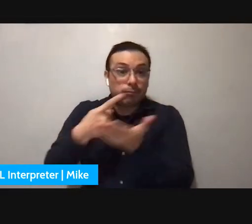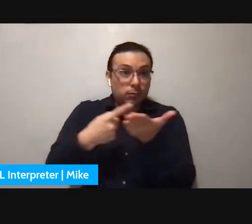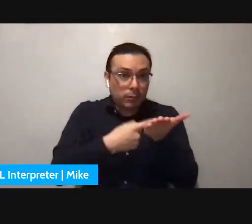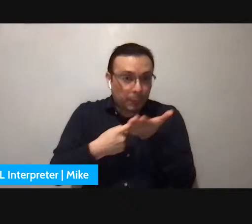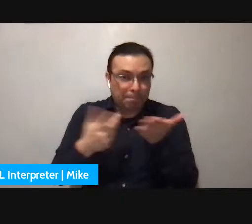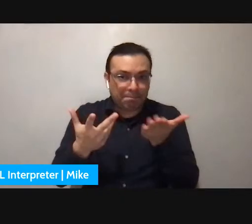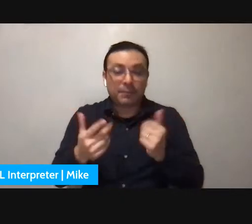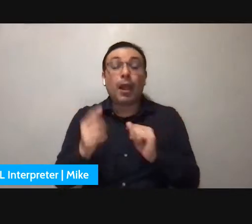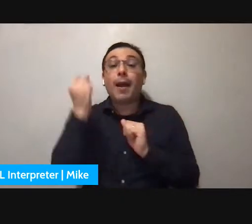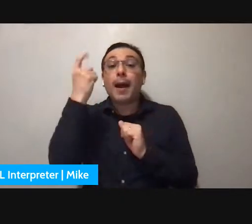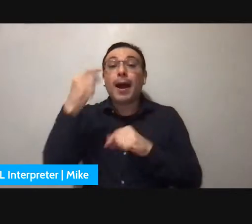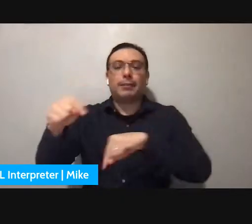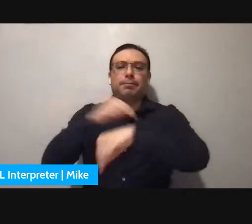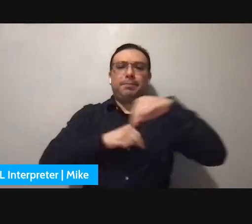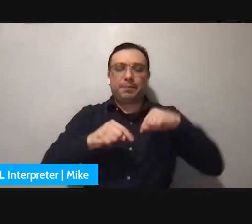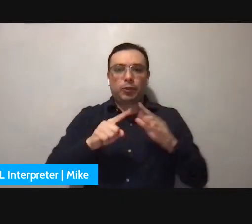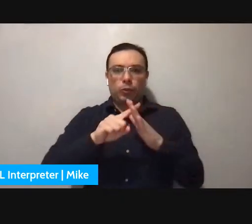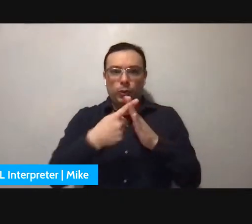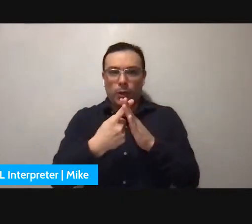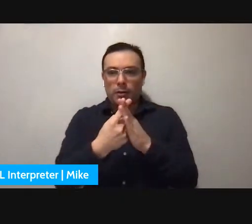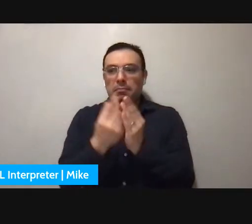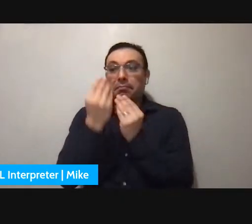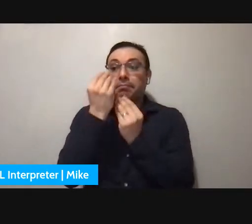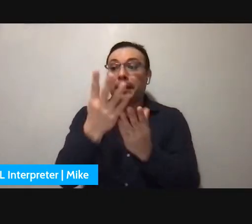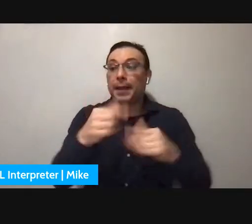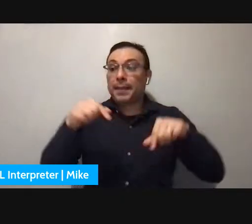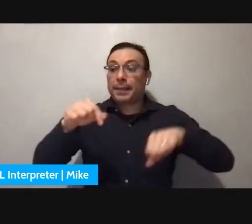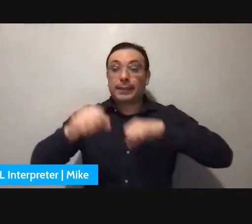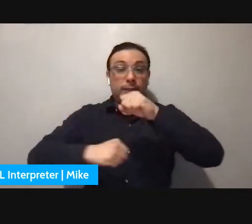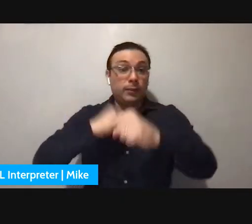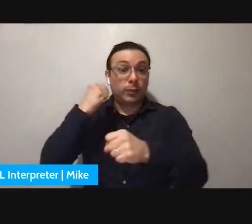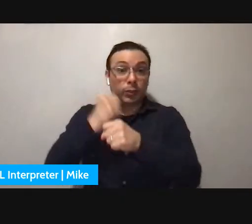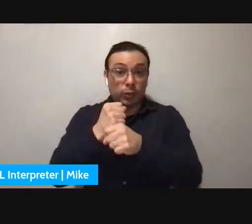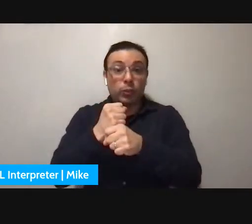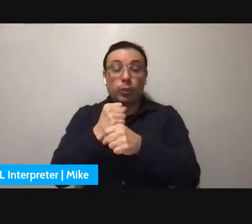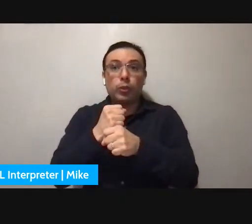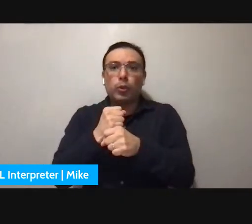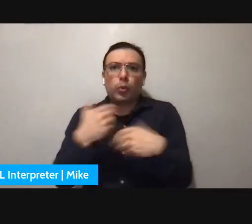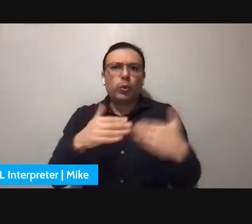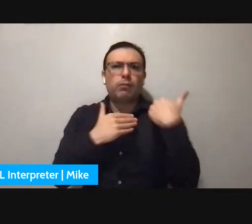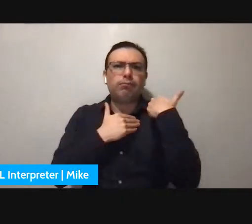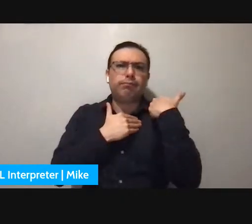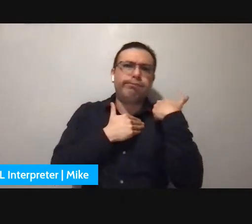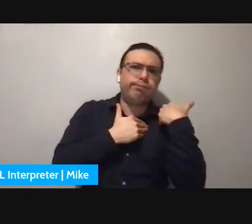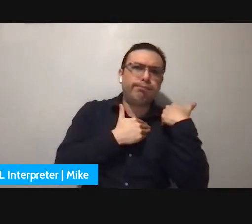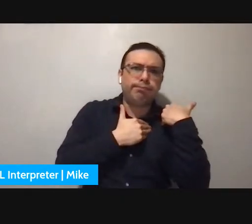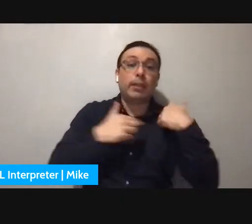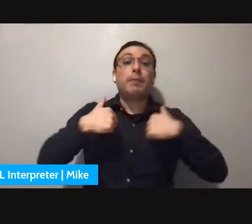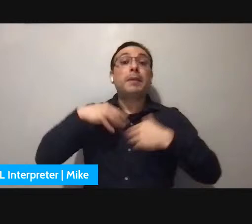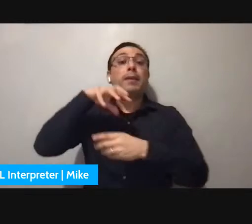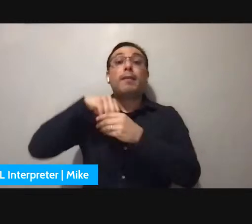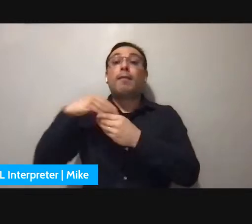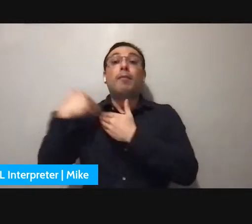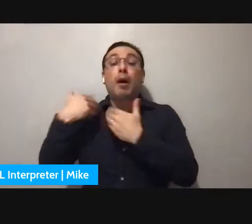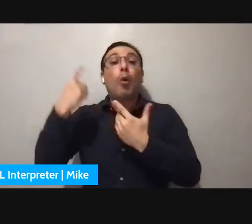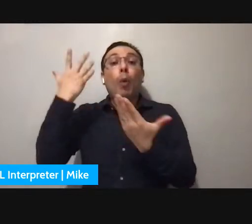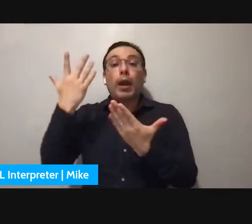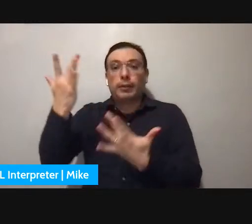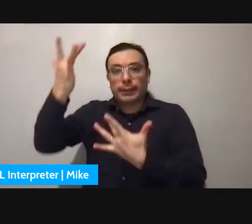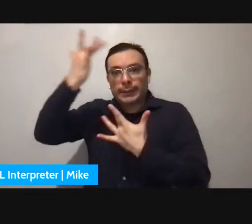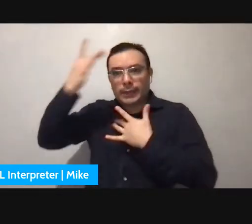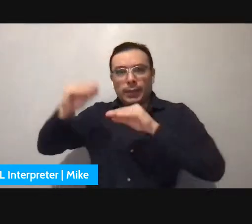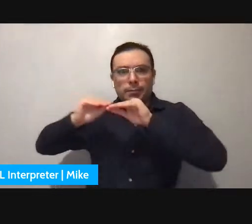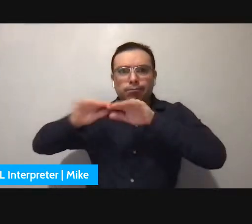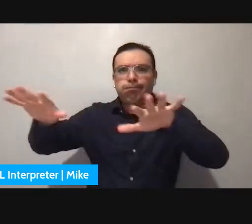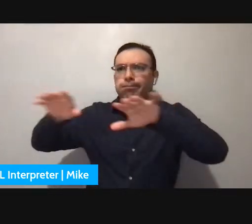this last year has been very taxing, I know, on all of us. I sit in an infectious disease division where